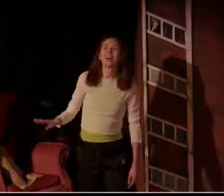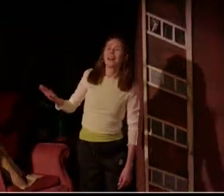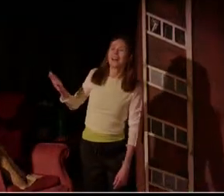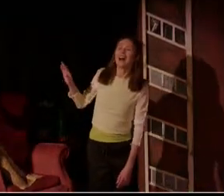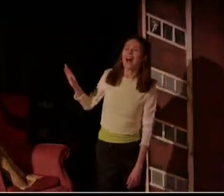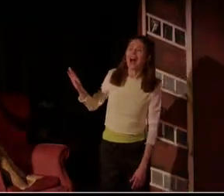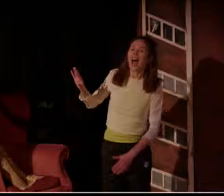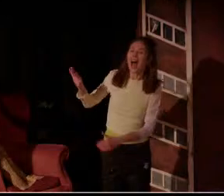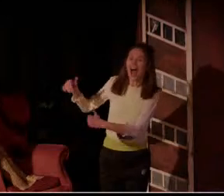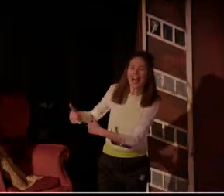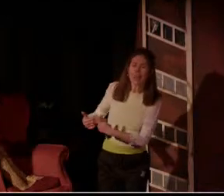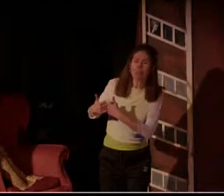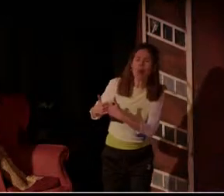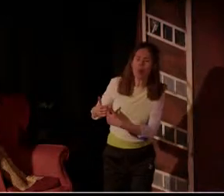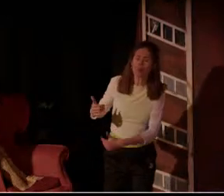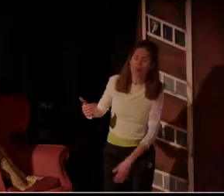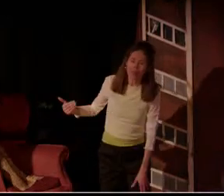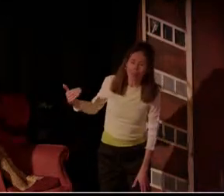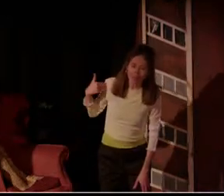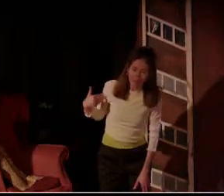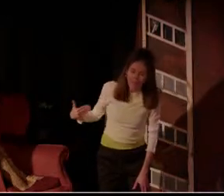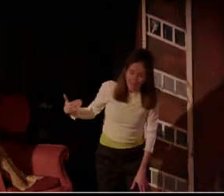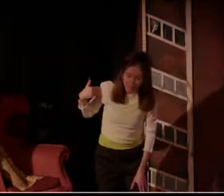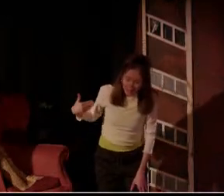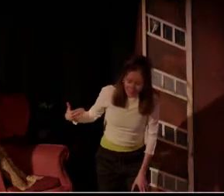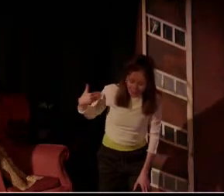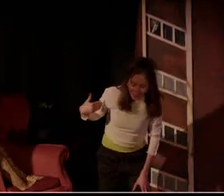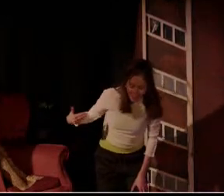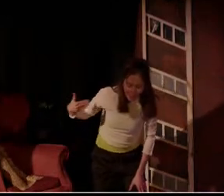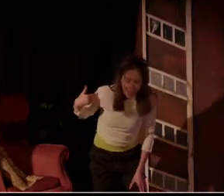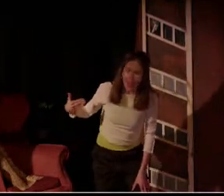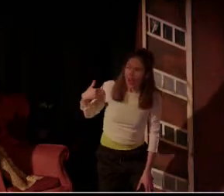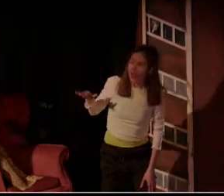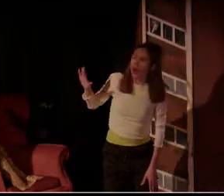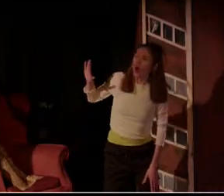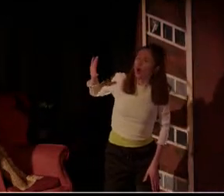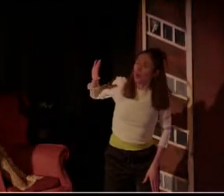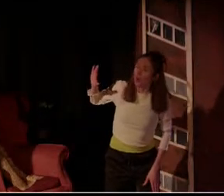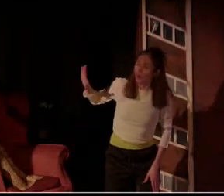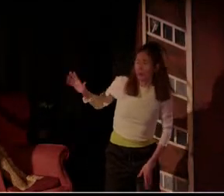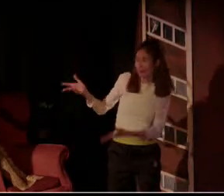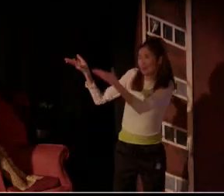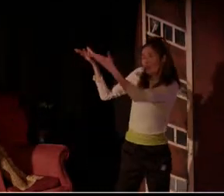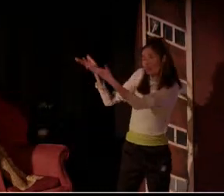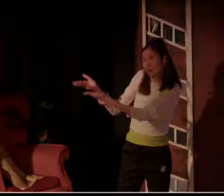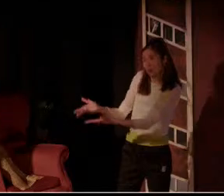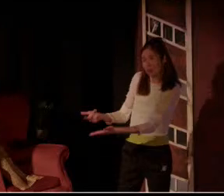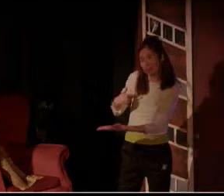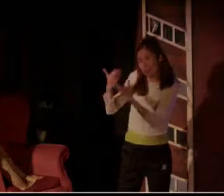Camillo, petition me no further. It sickens me to deny you anything, but it would kill me to grant this.